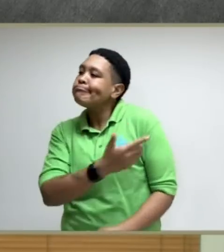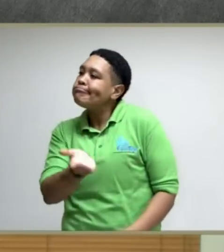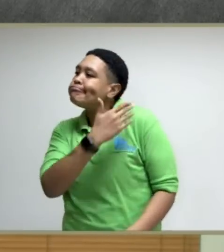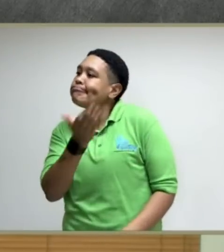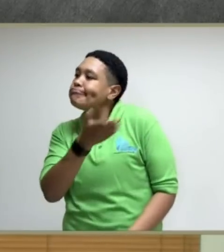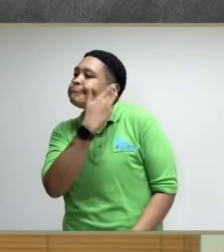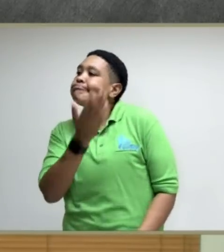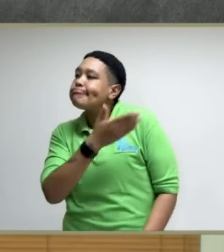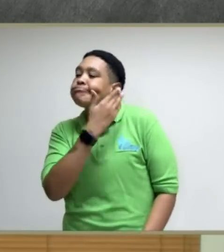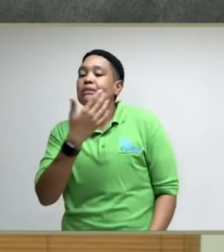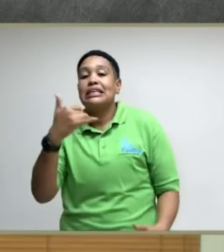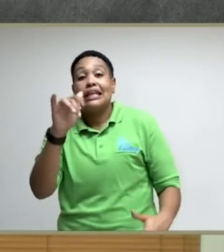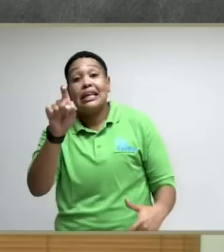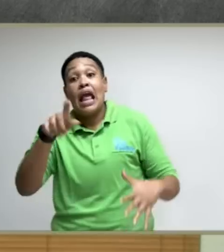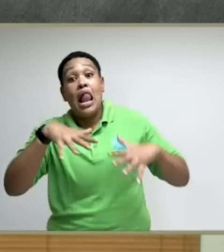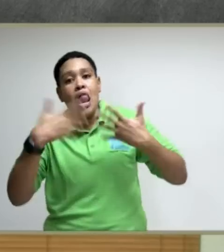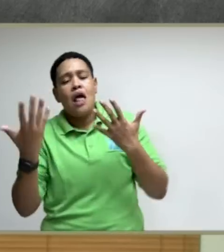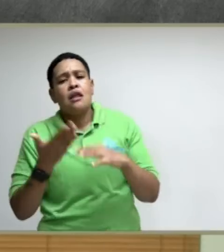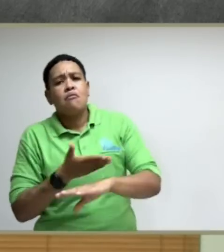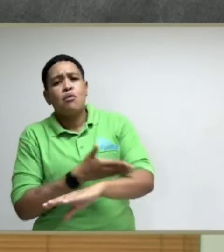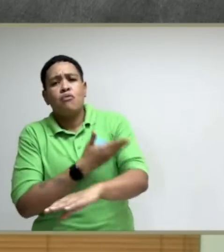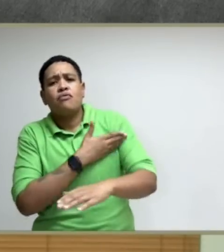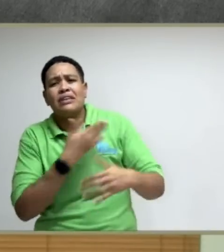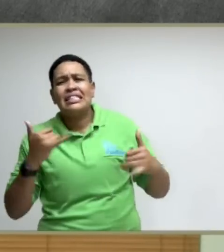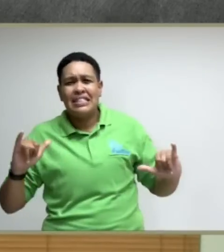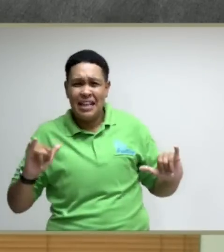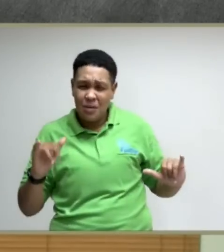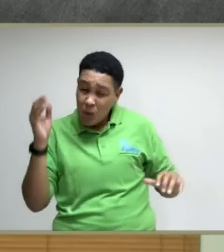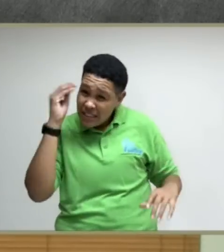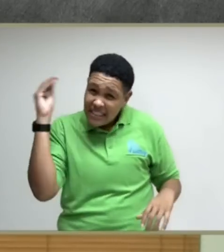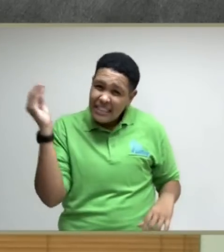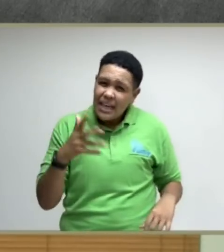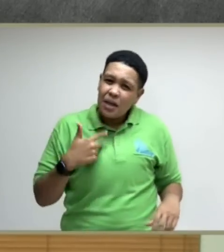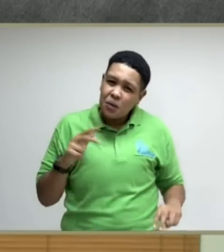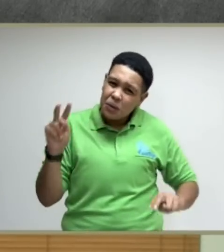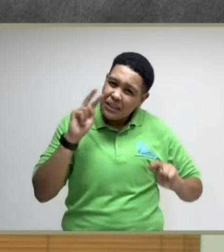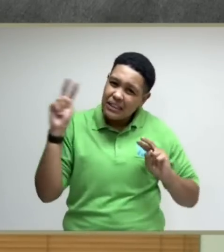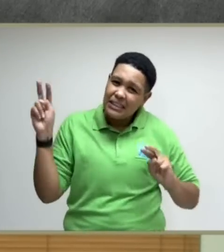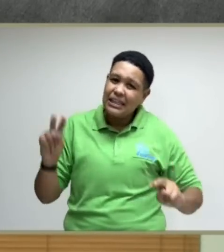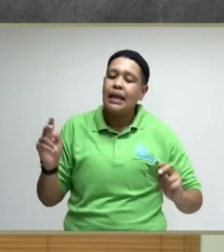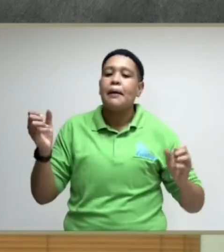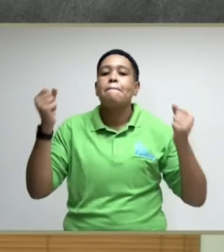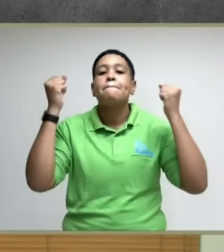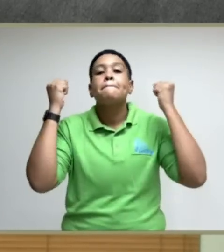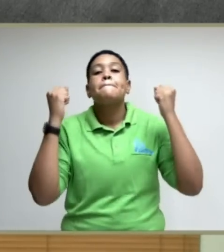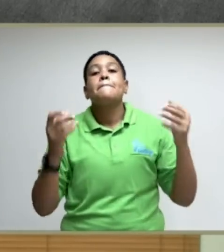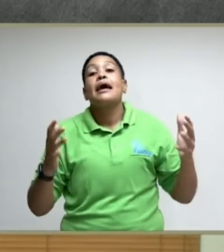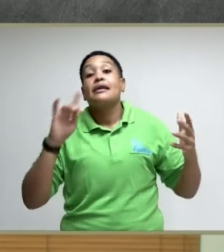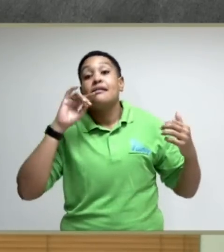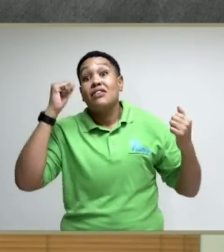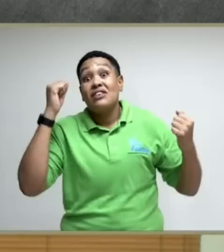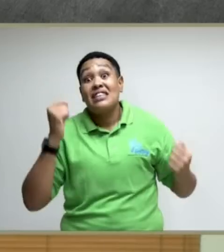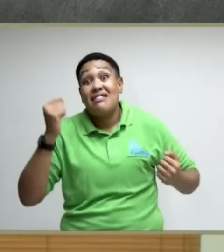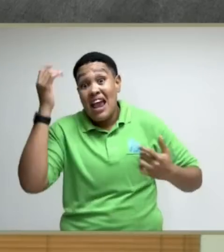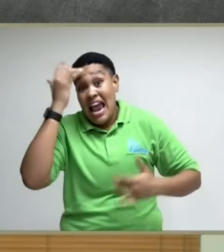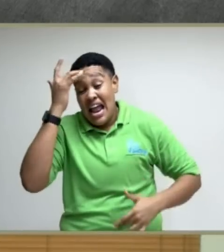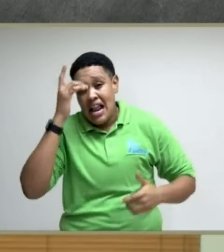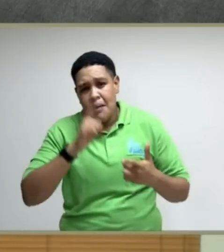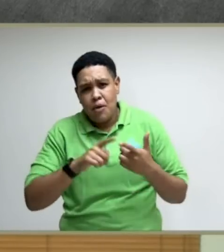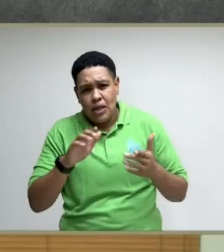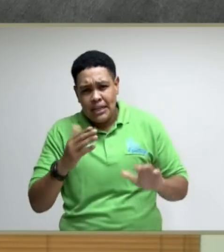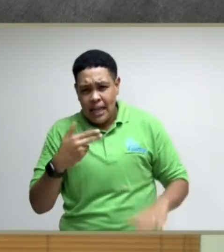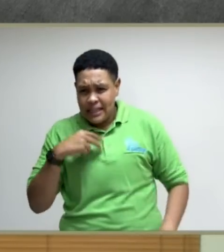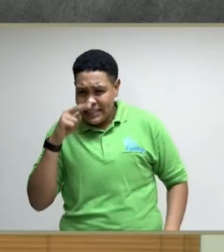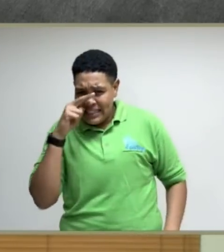improvement. And just want to say that we are still seeing that a number of the severe illnesses and deaths that we are seeing